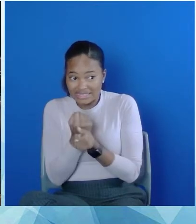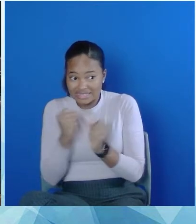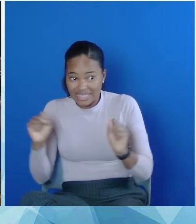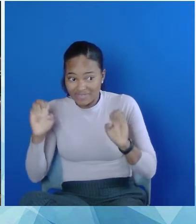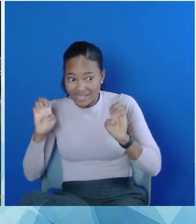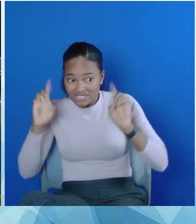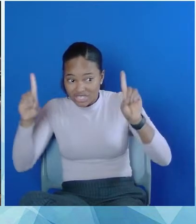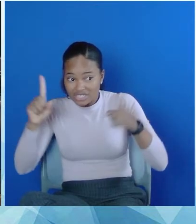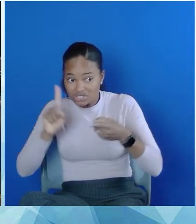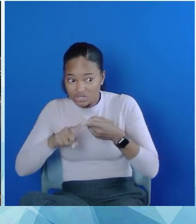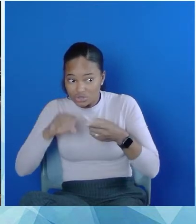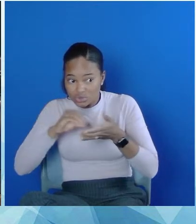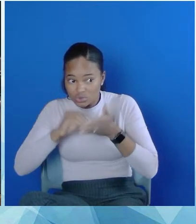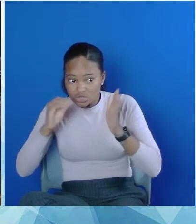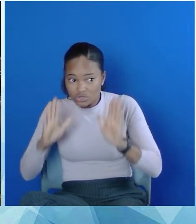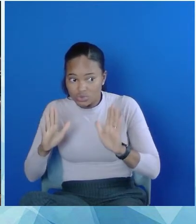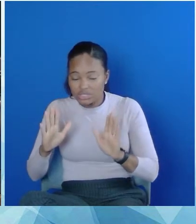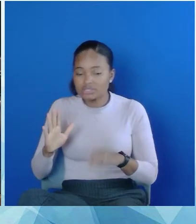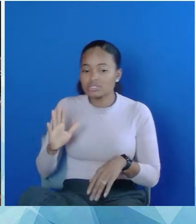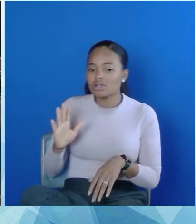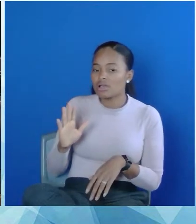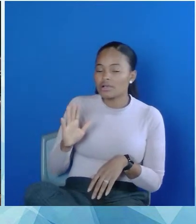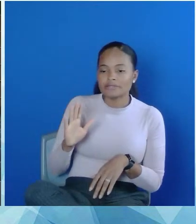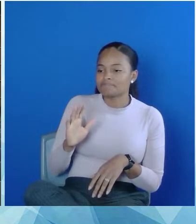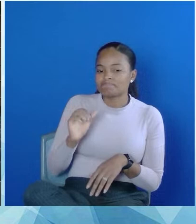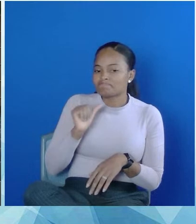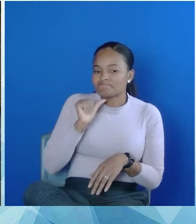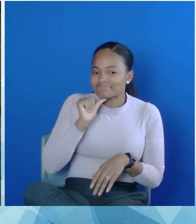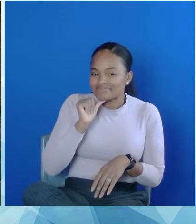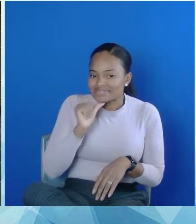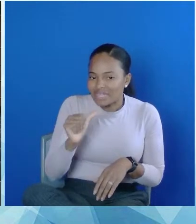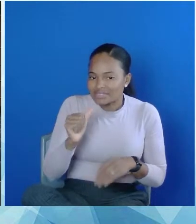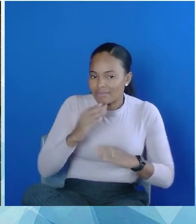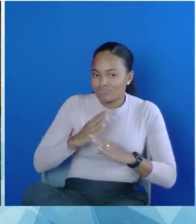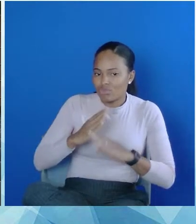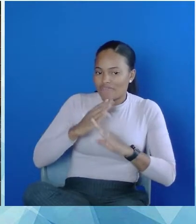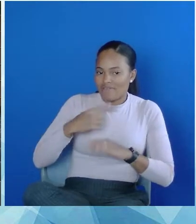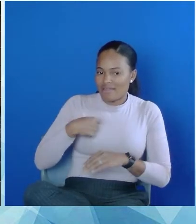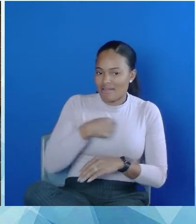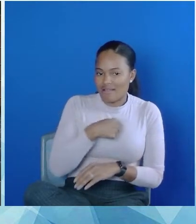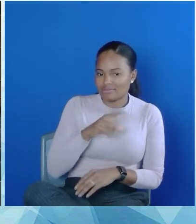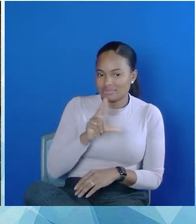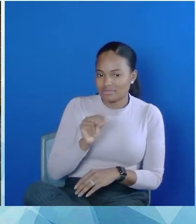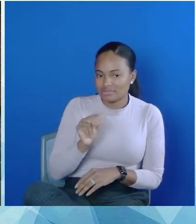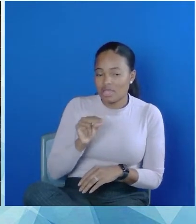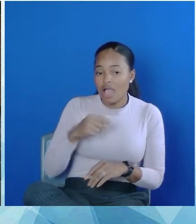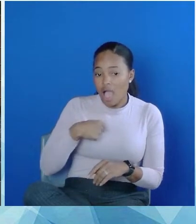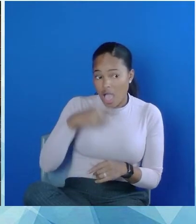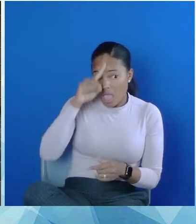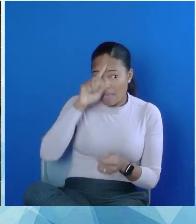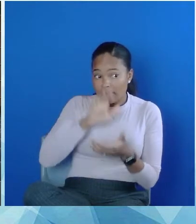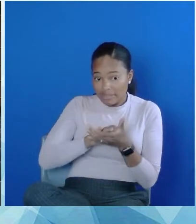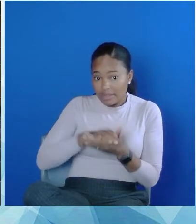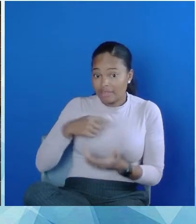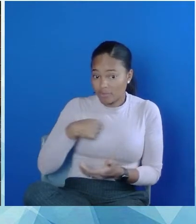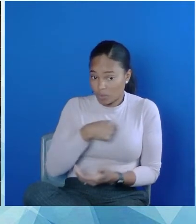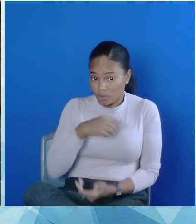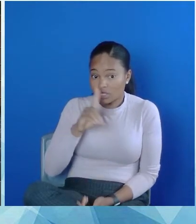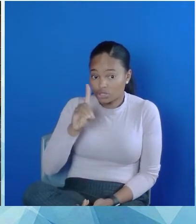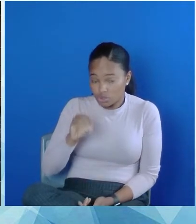education to students? It does not preclude us. I believe that we are providing health and